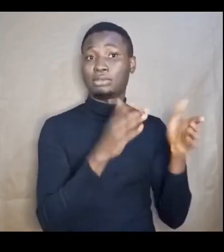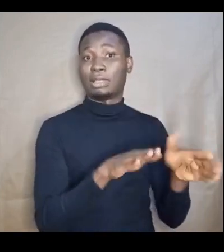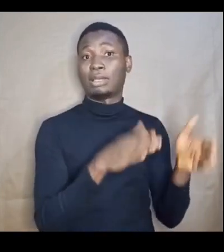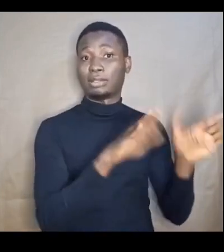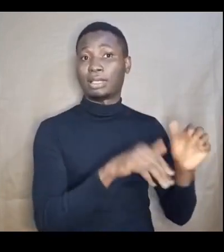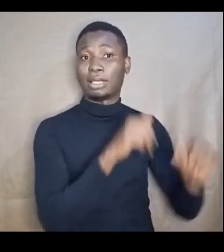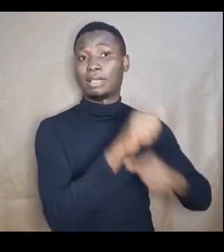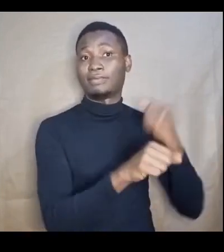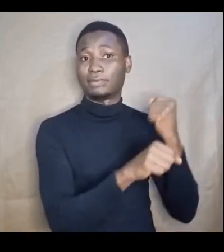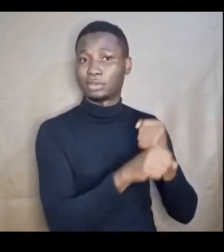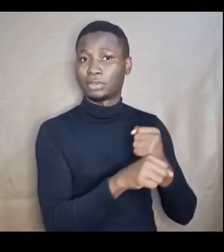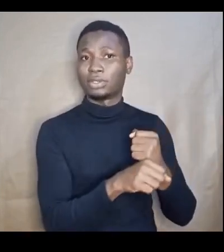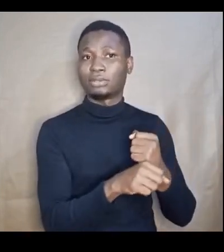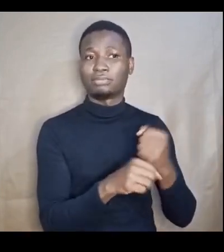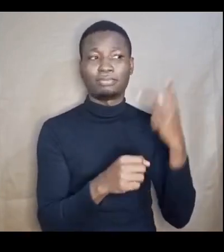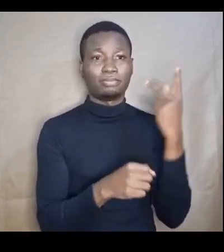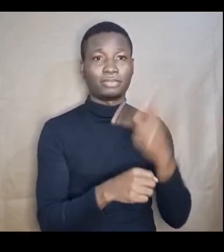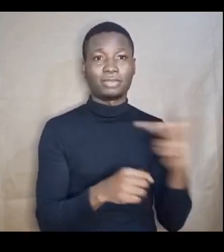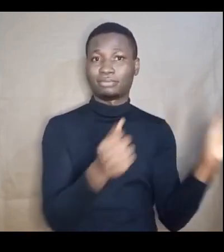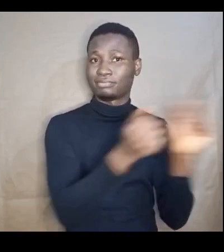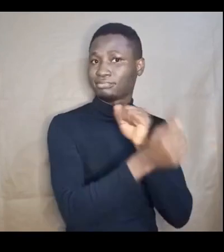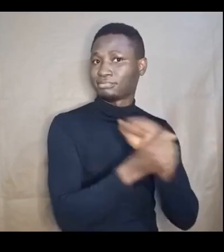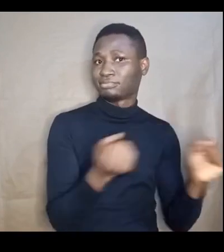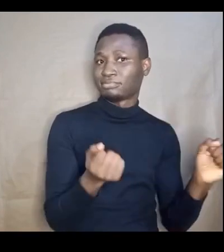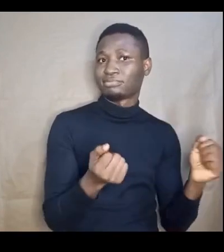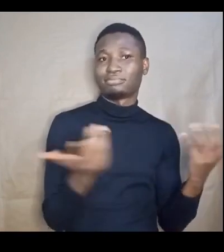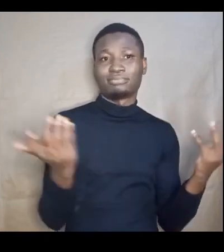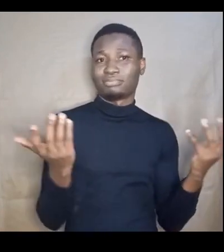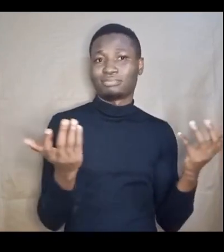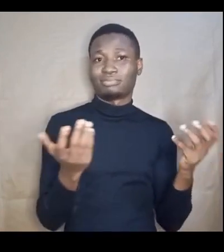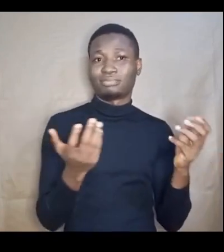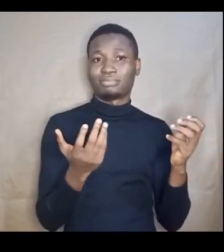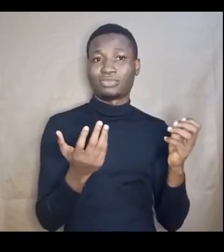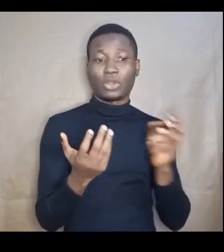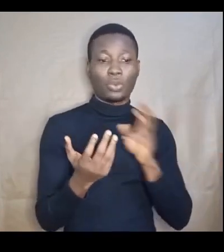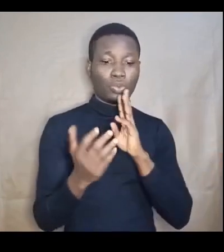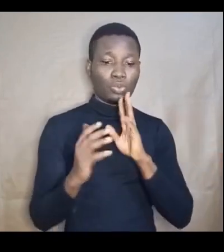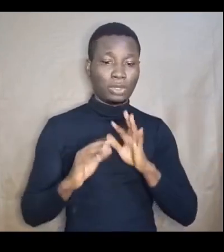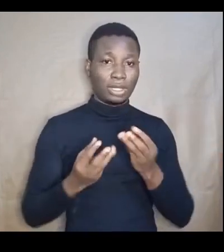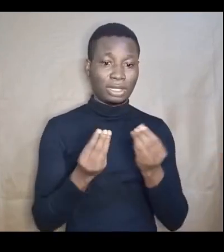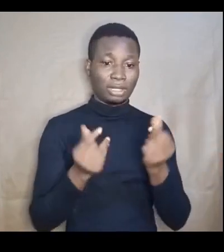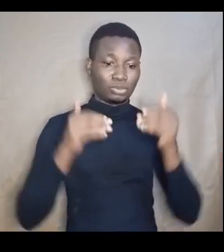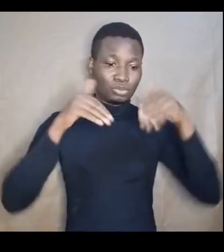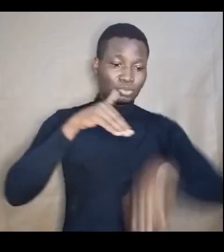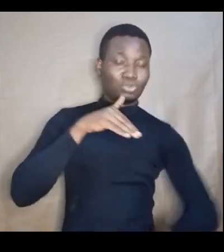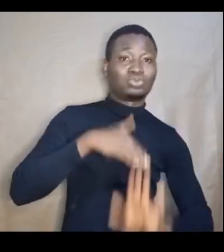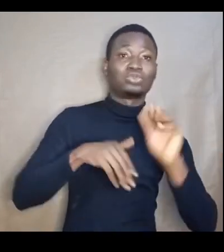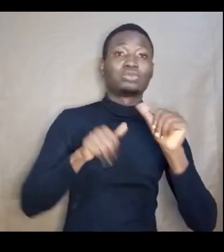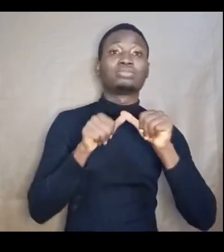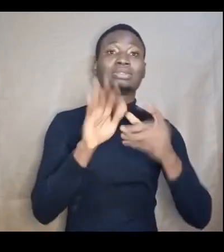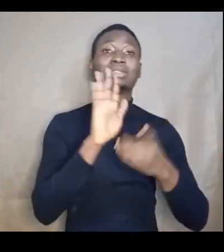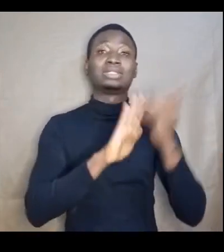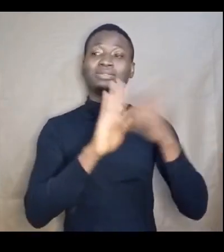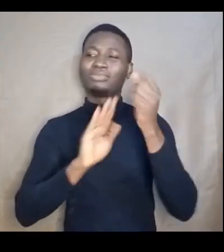year, and properties being damaged, and erosion sites developing everywhere. Of